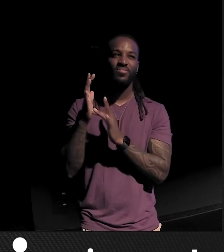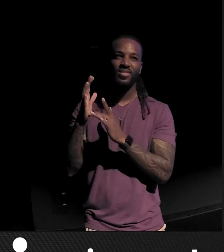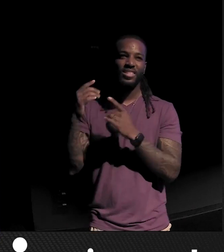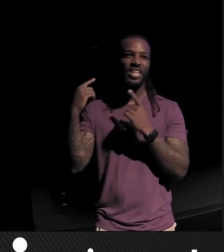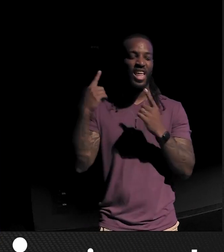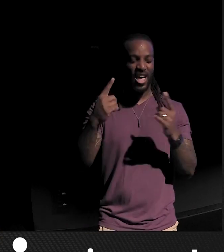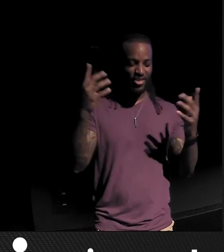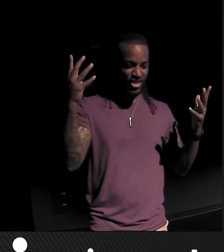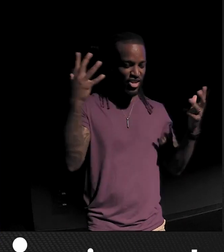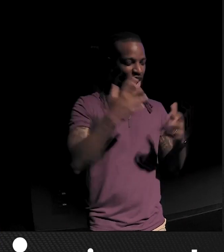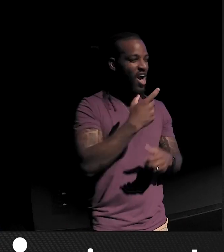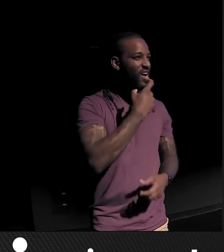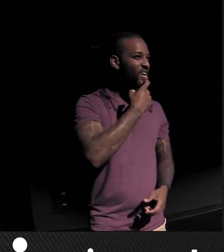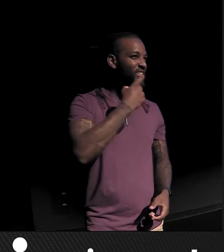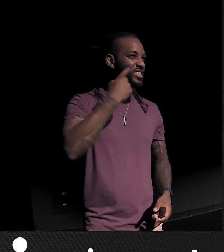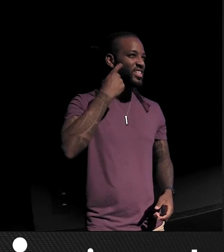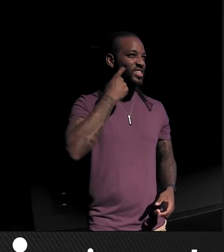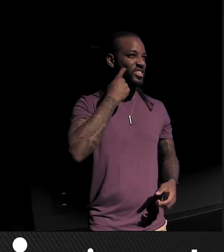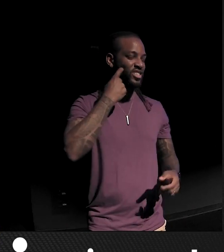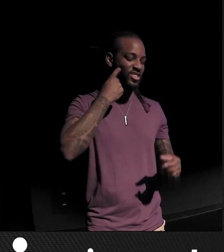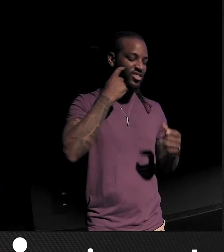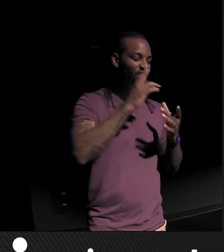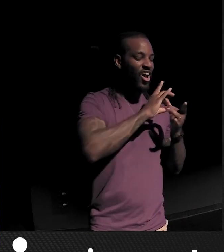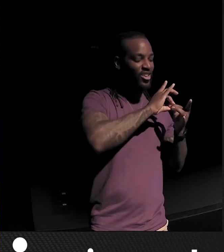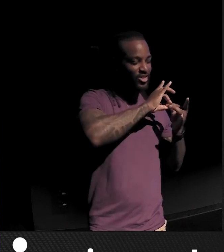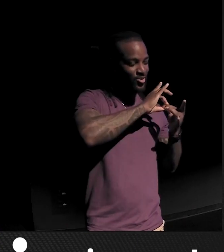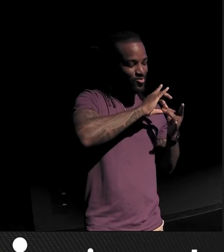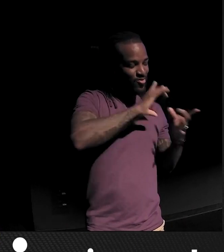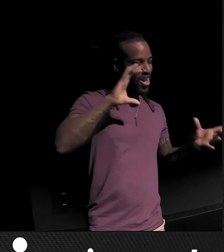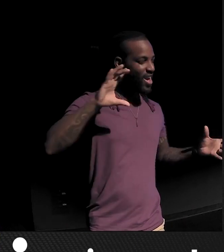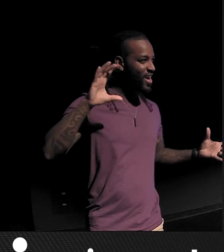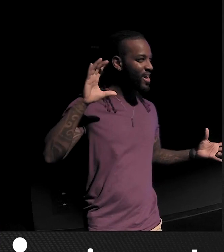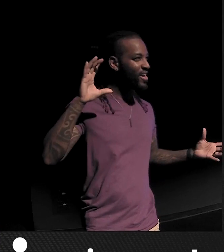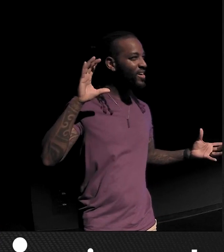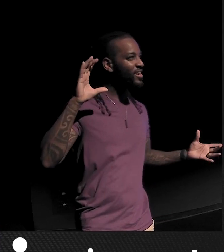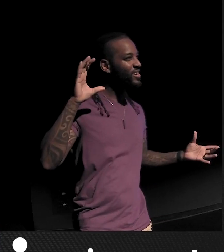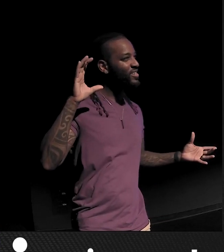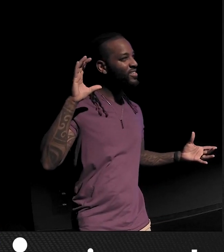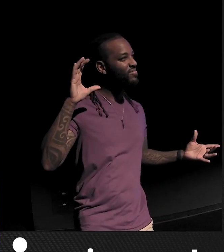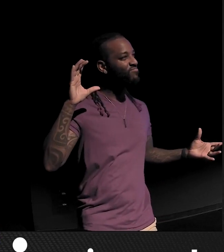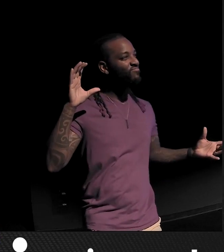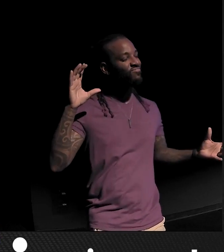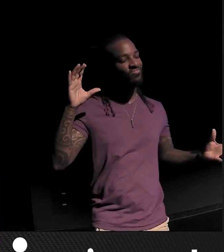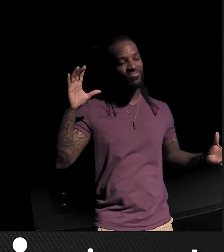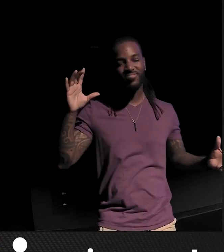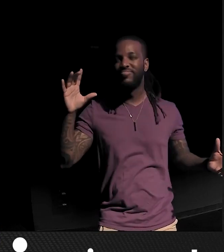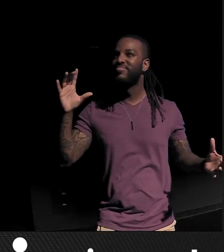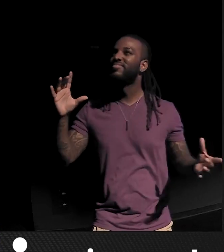till every dark addiction starts to break,